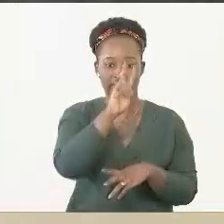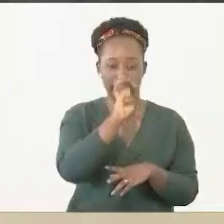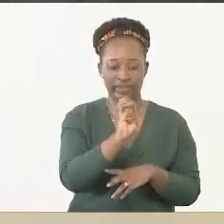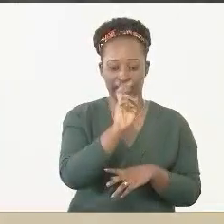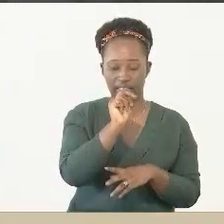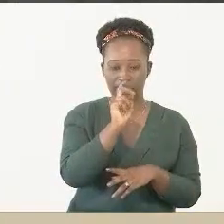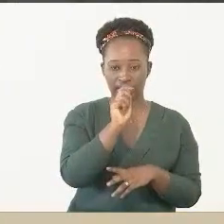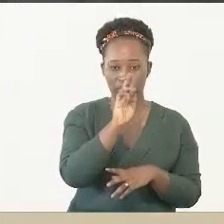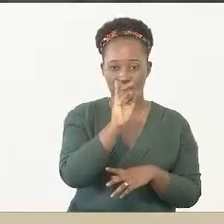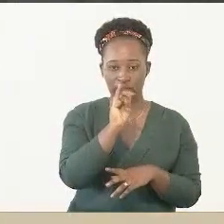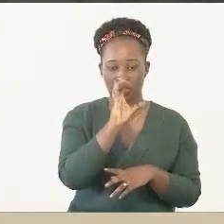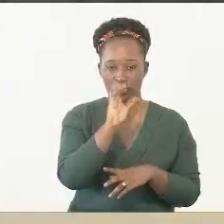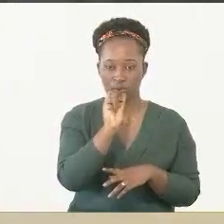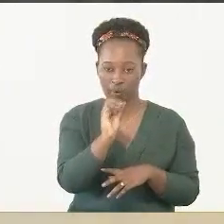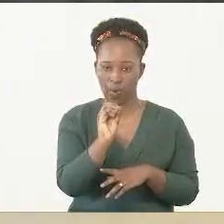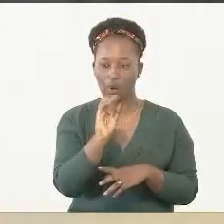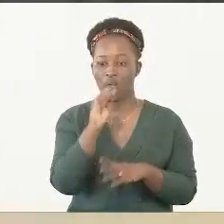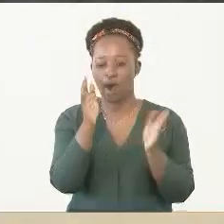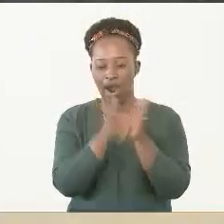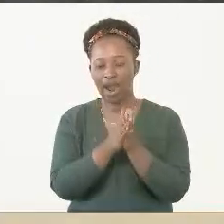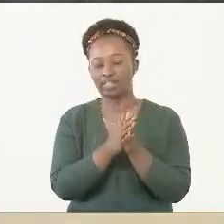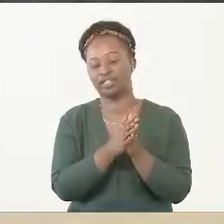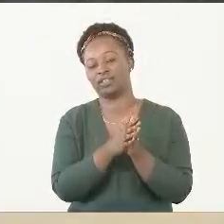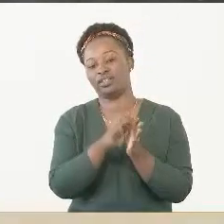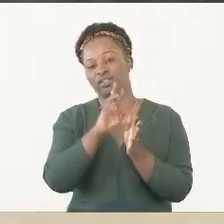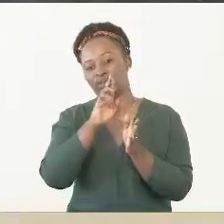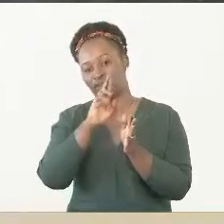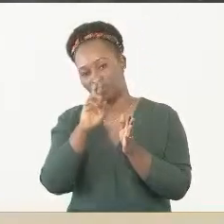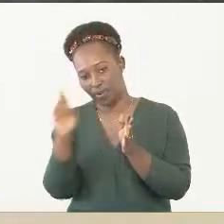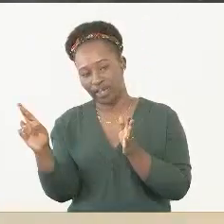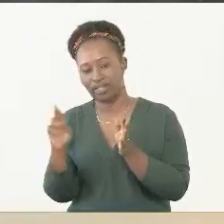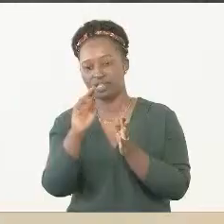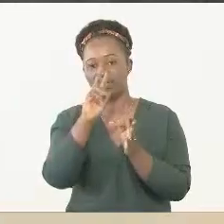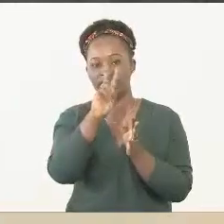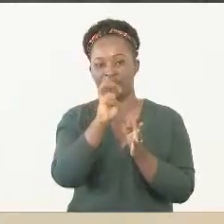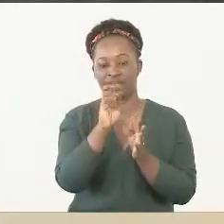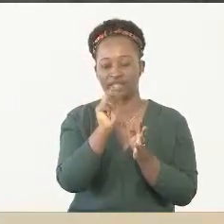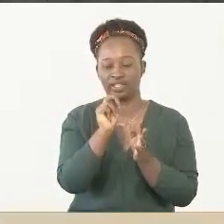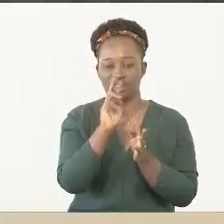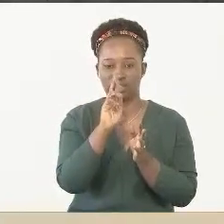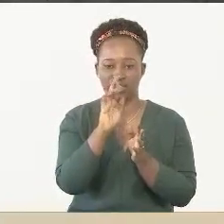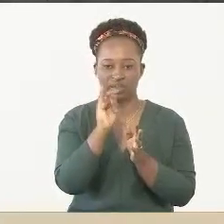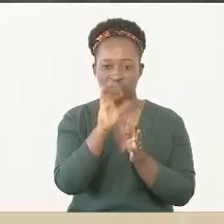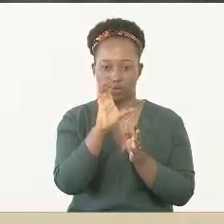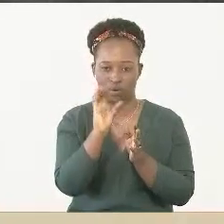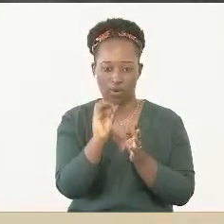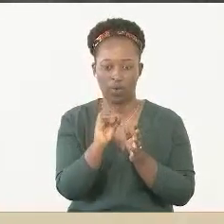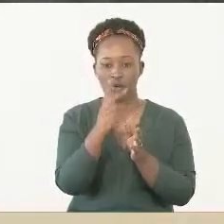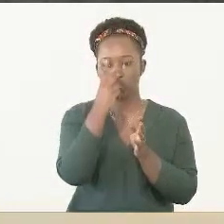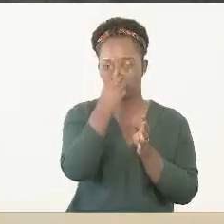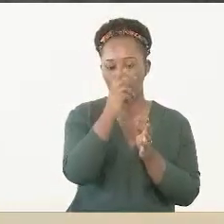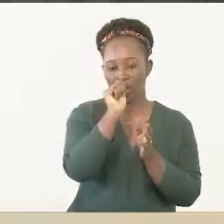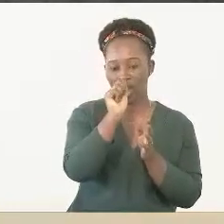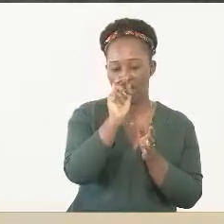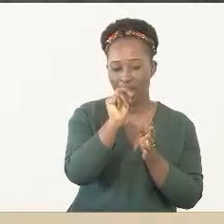right ventricle, which means 2 atria and 2 ventricles. That makes 4 chambers of